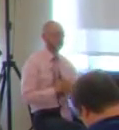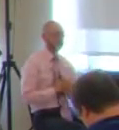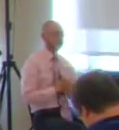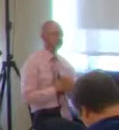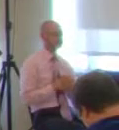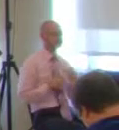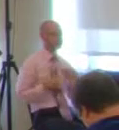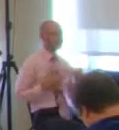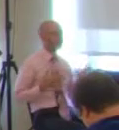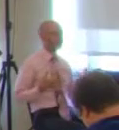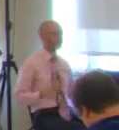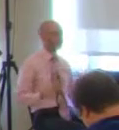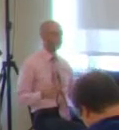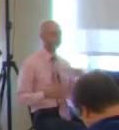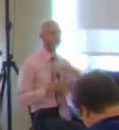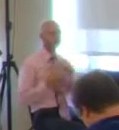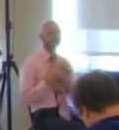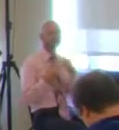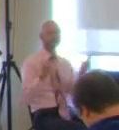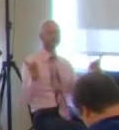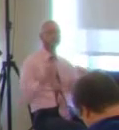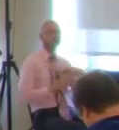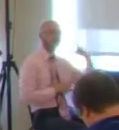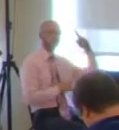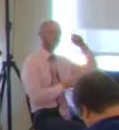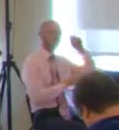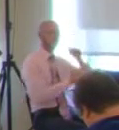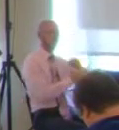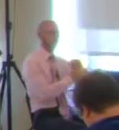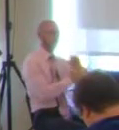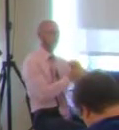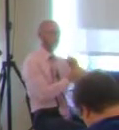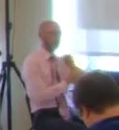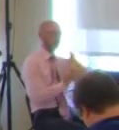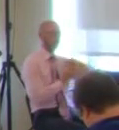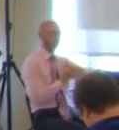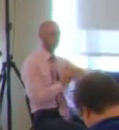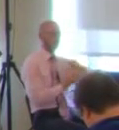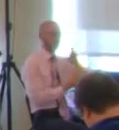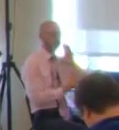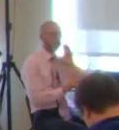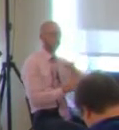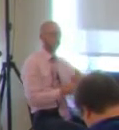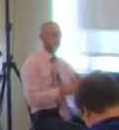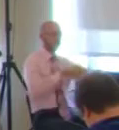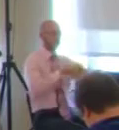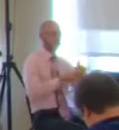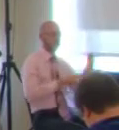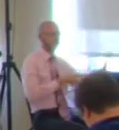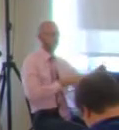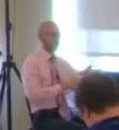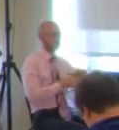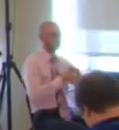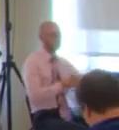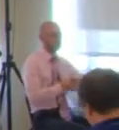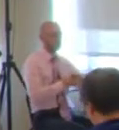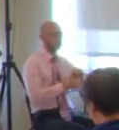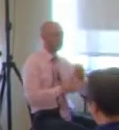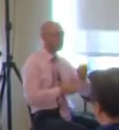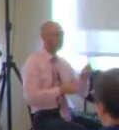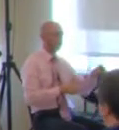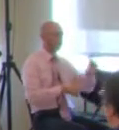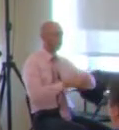the impression that I think that work is automatically going to be the increased stressor or not be tolerable for somebody